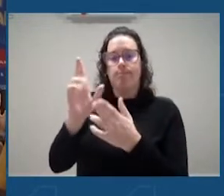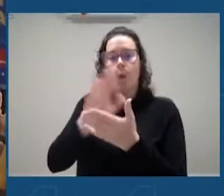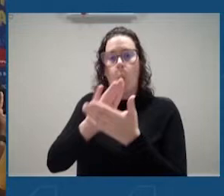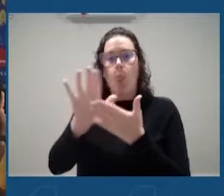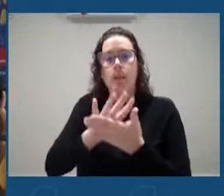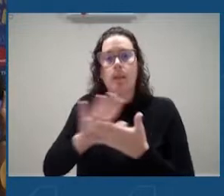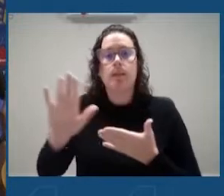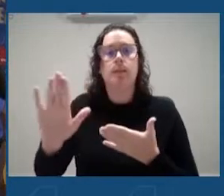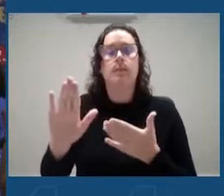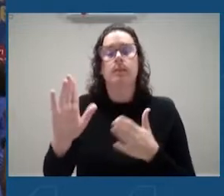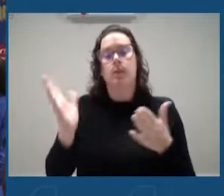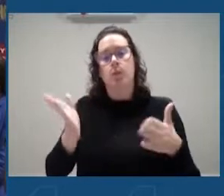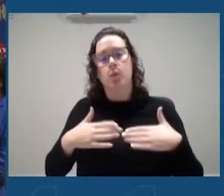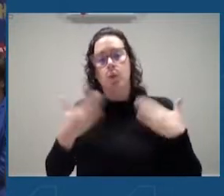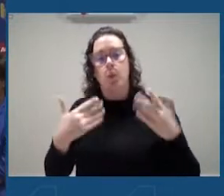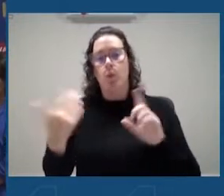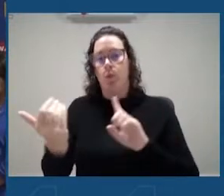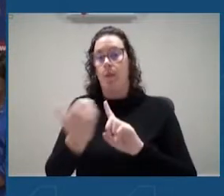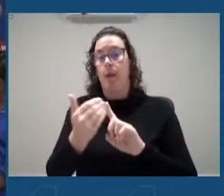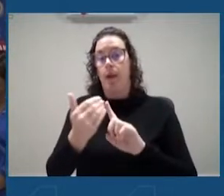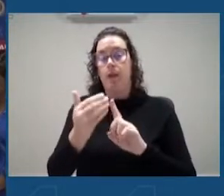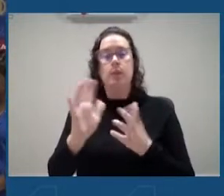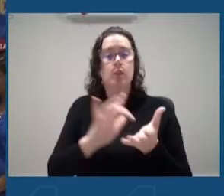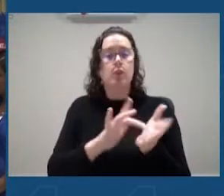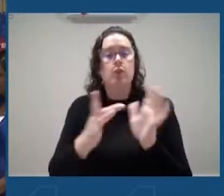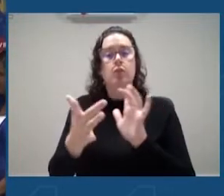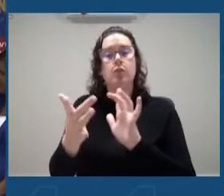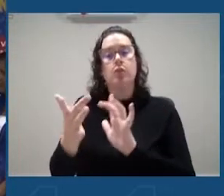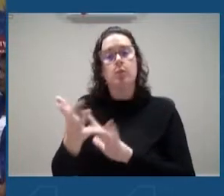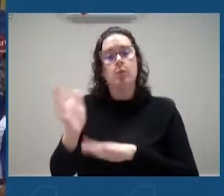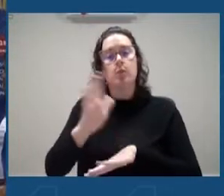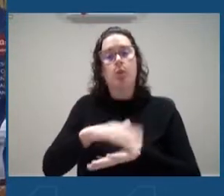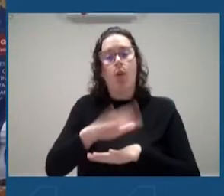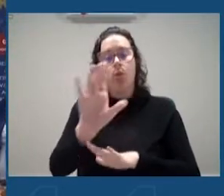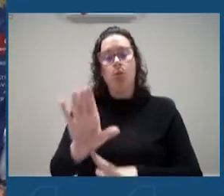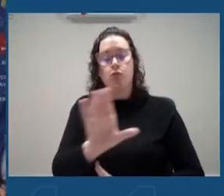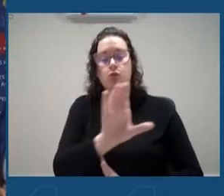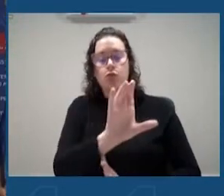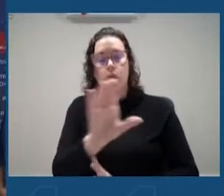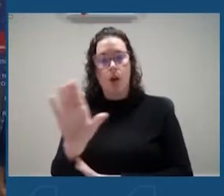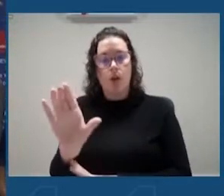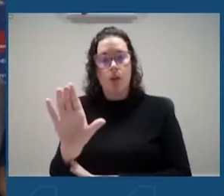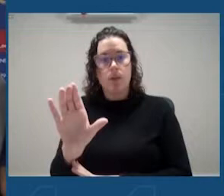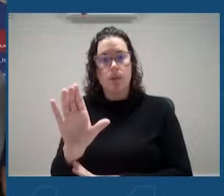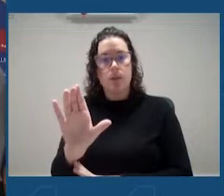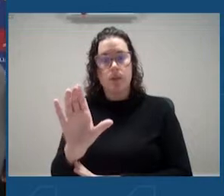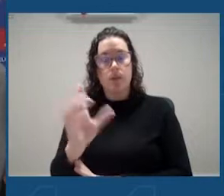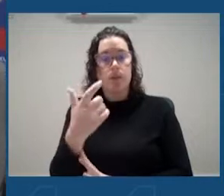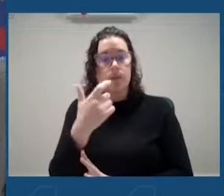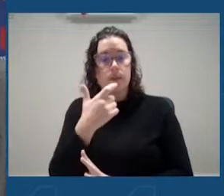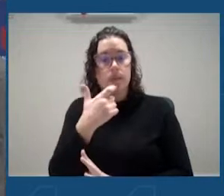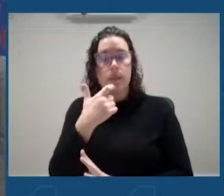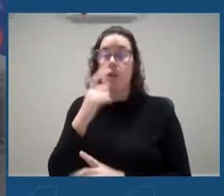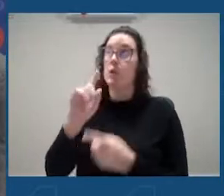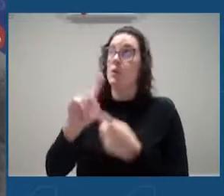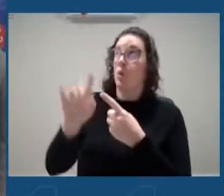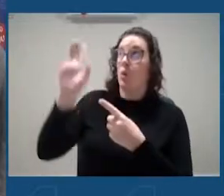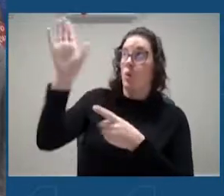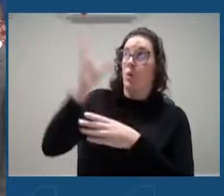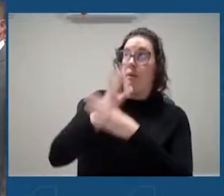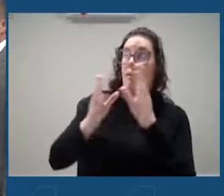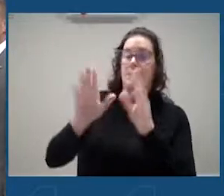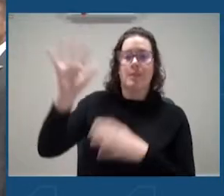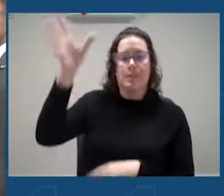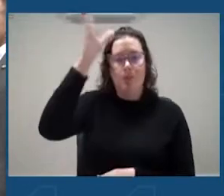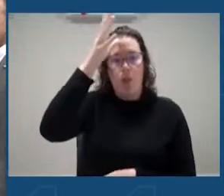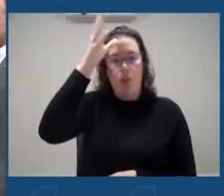that as Jesus stood on the cross, he said, into your hands, his Father's hands, he commended his spirit,